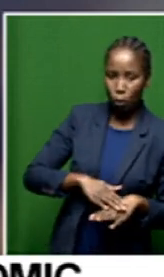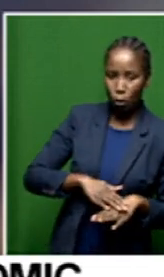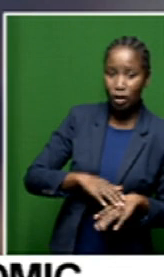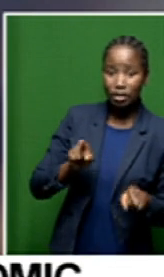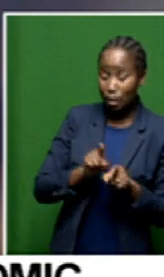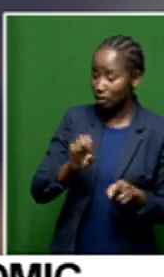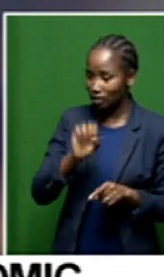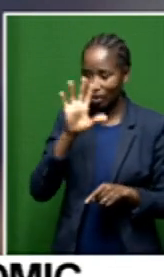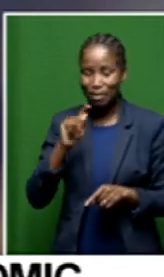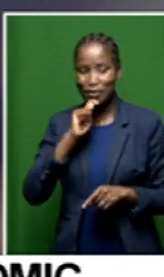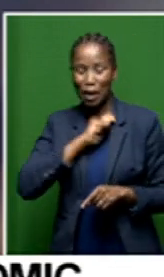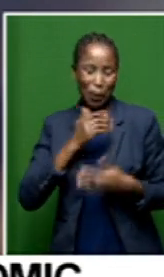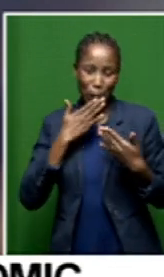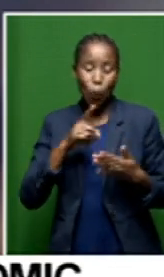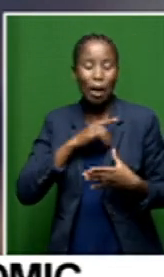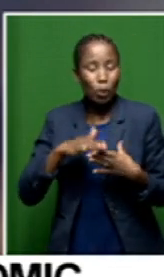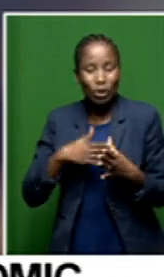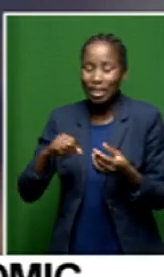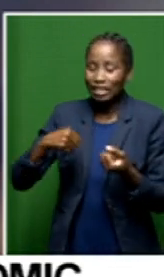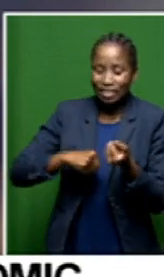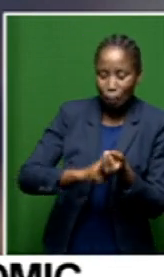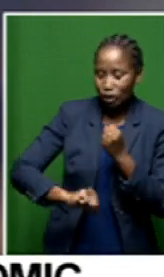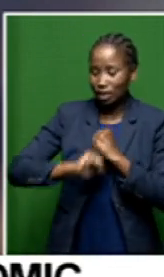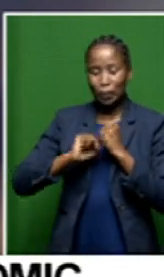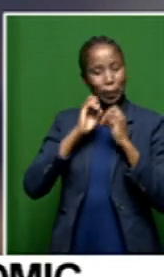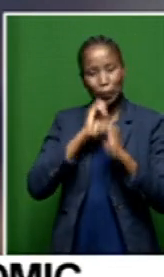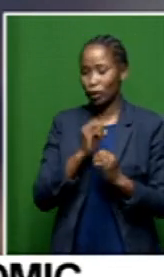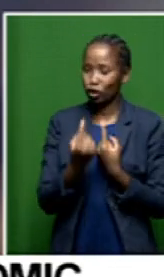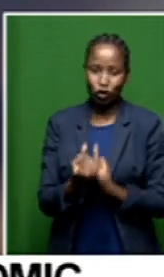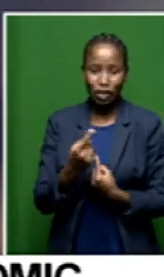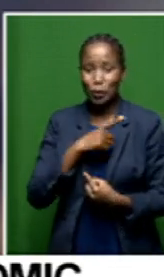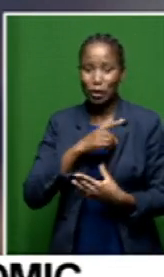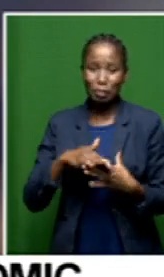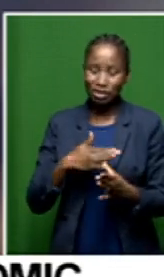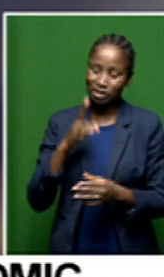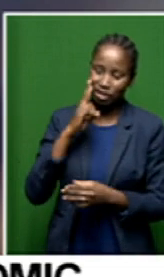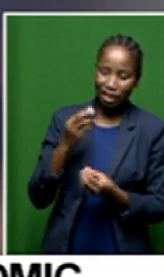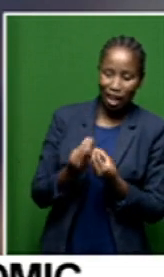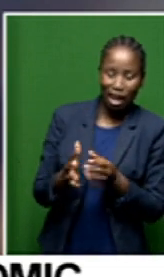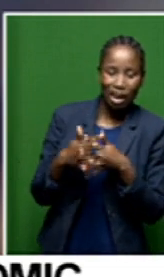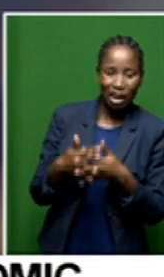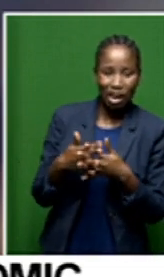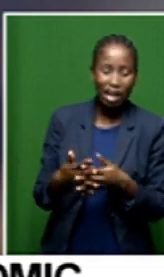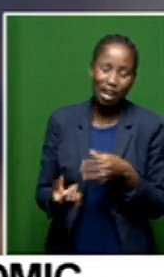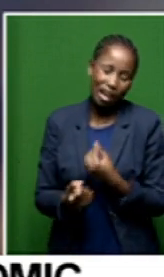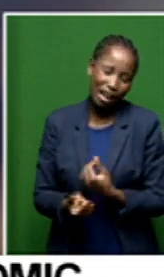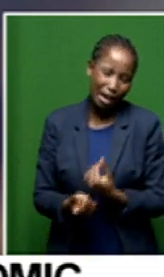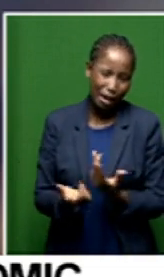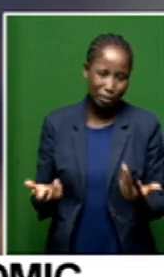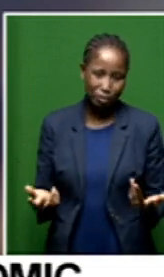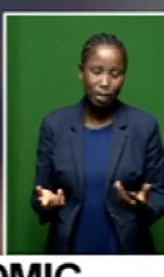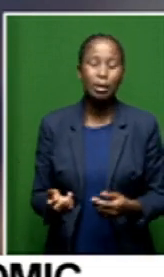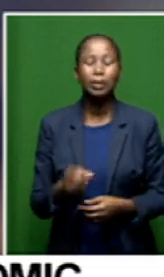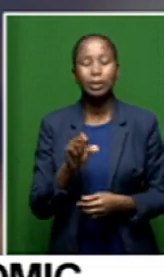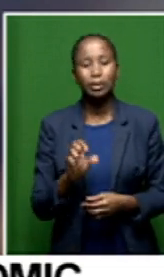Africans. And so we don't also support each other anymore because some of the things seem to be racially charged when they may not necessarily be. And so I